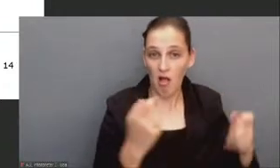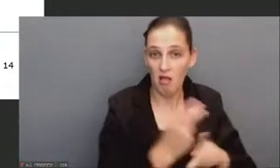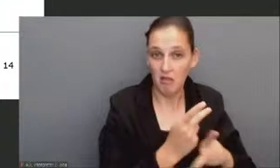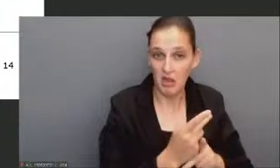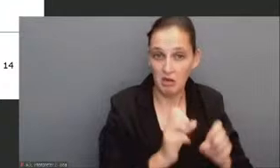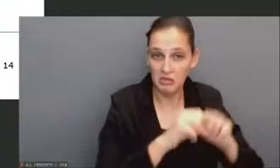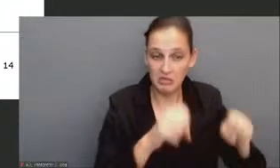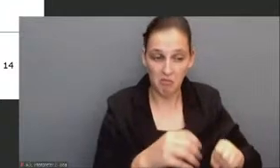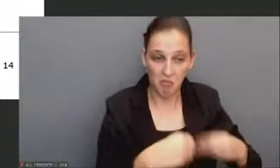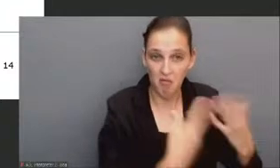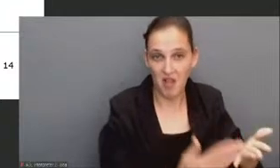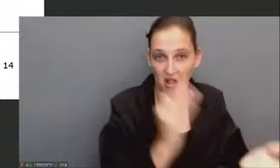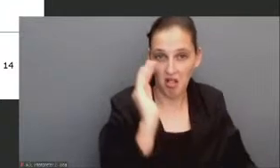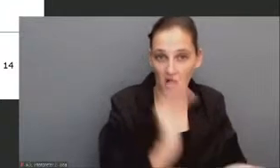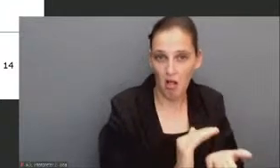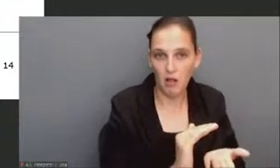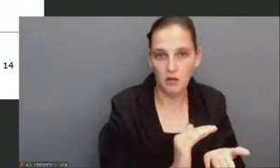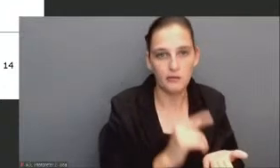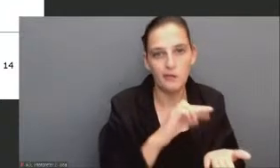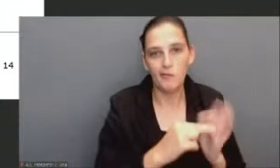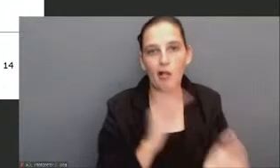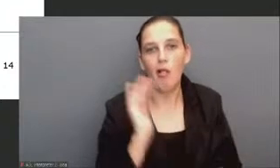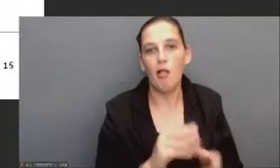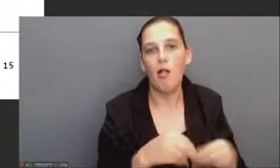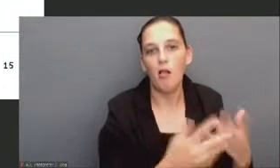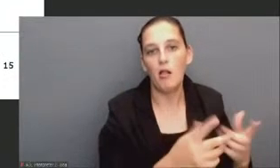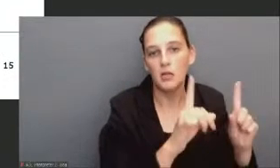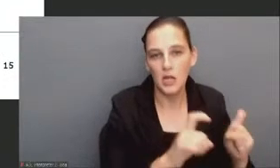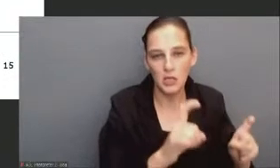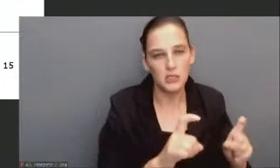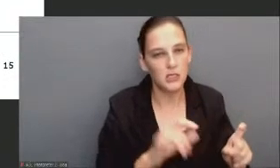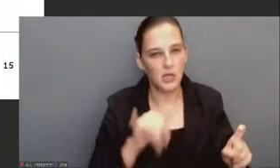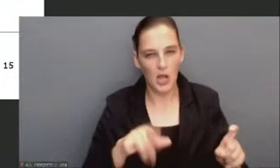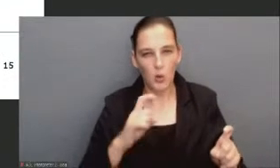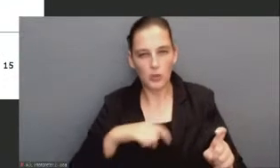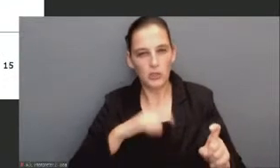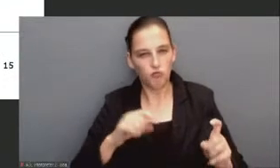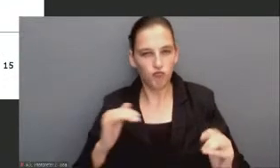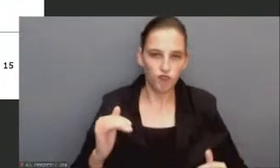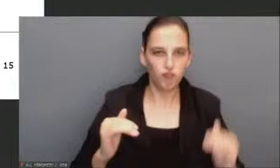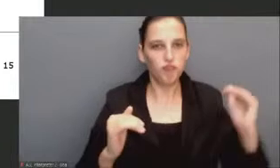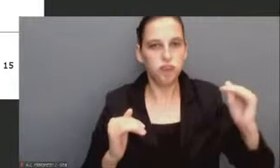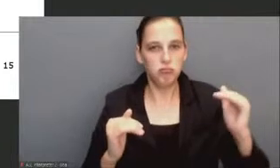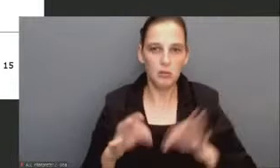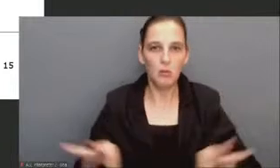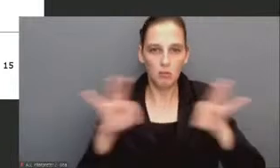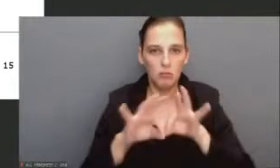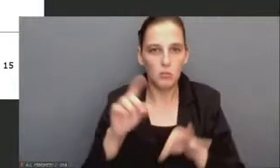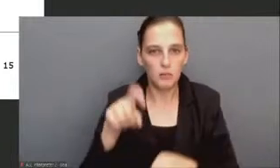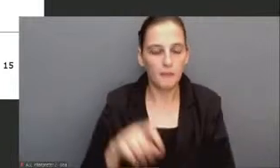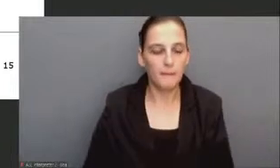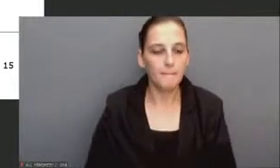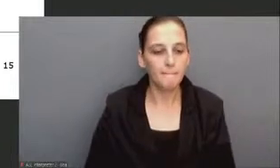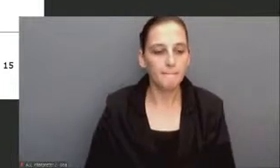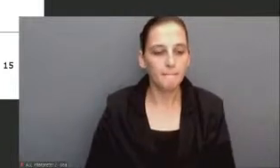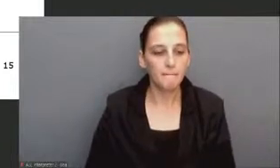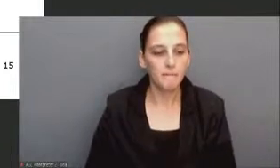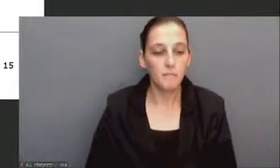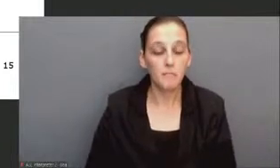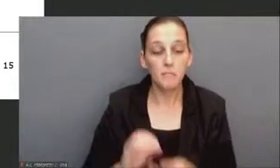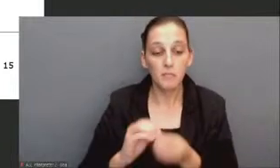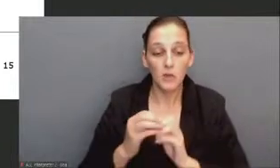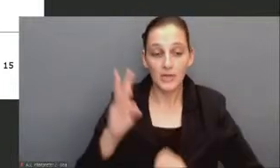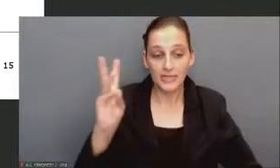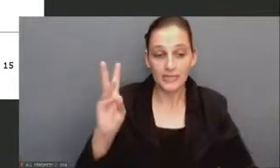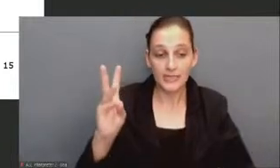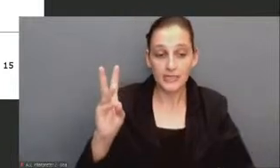early on and still needs to be addressed to a certain extent. Problem statement number 6. And specific to long COVID, many patients